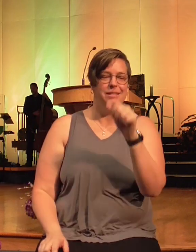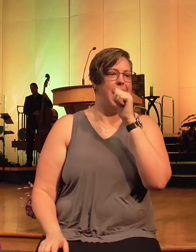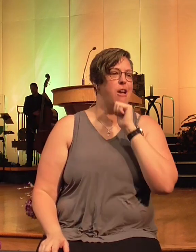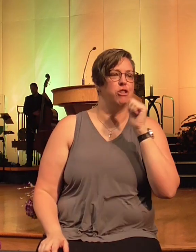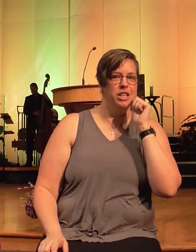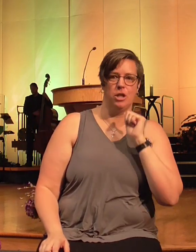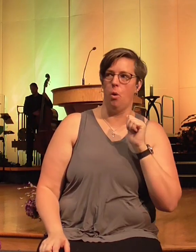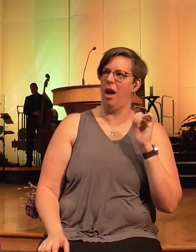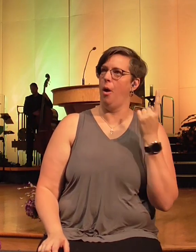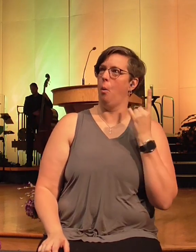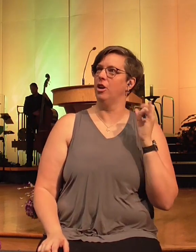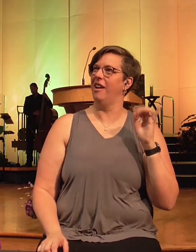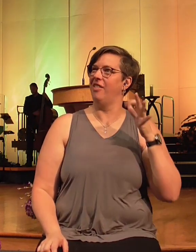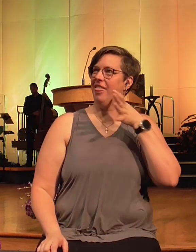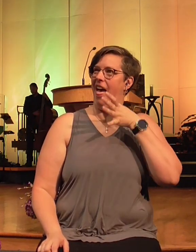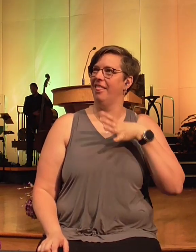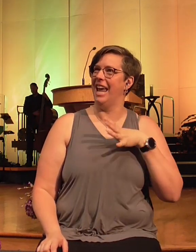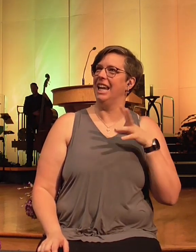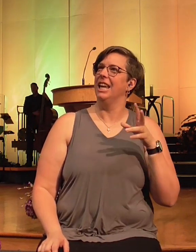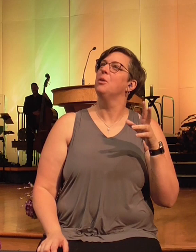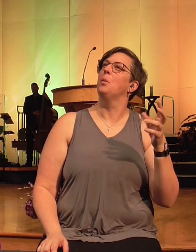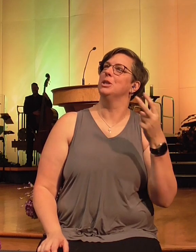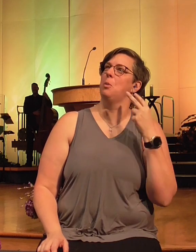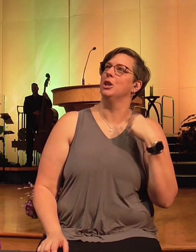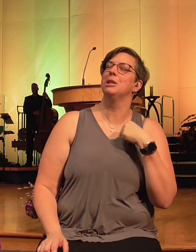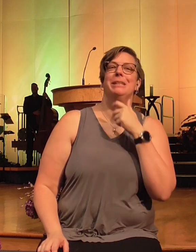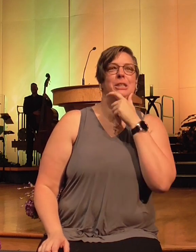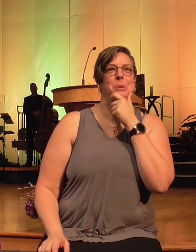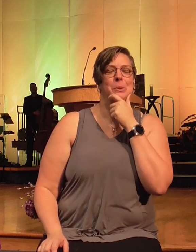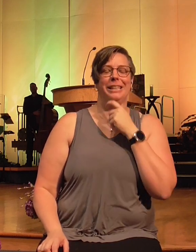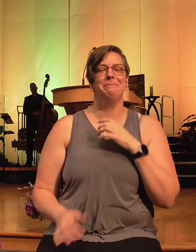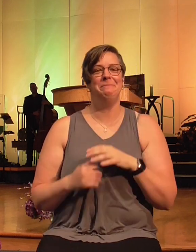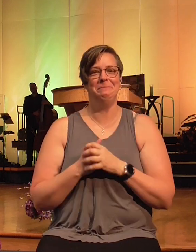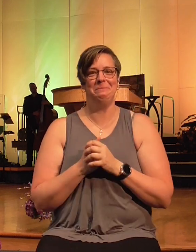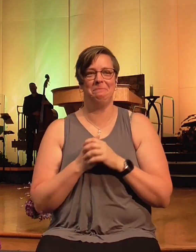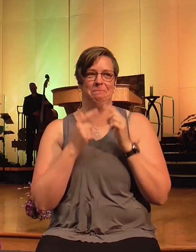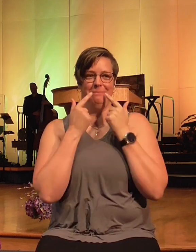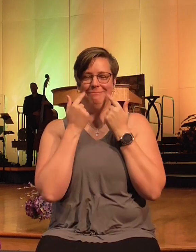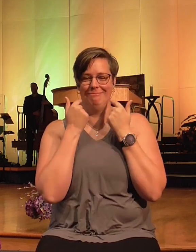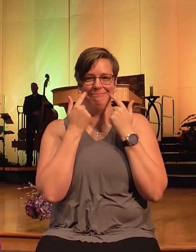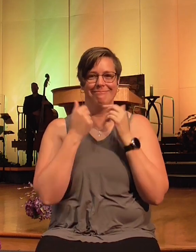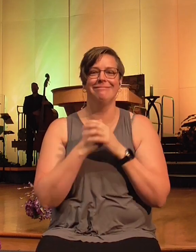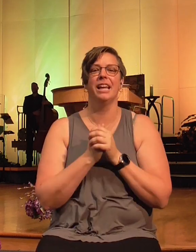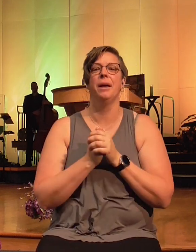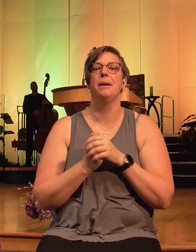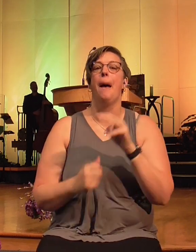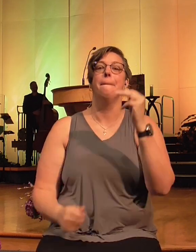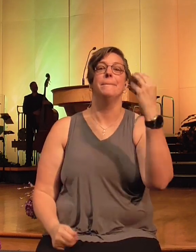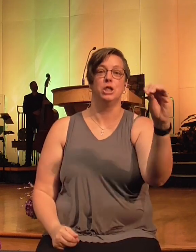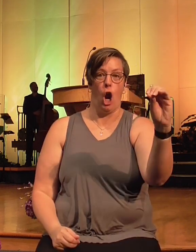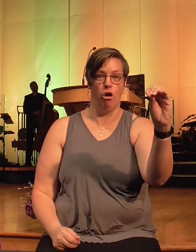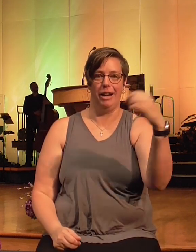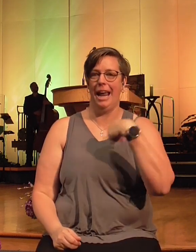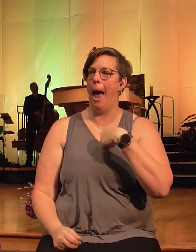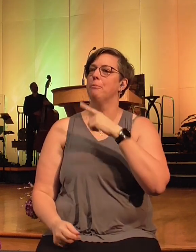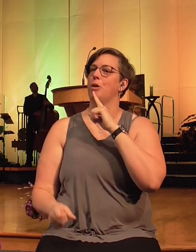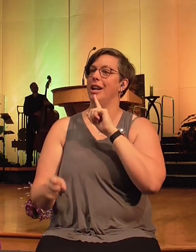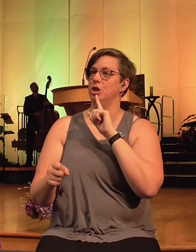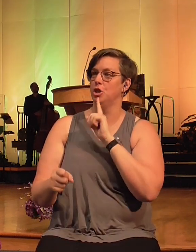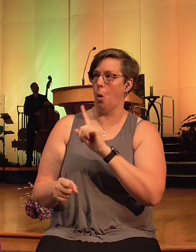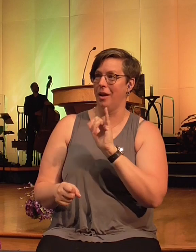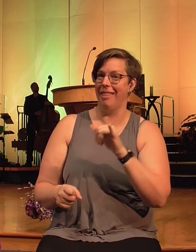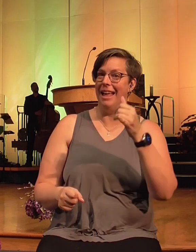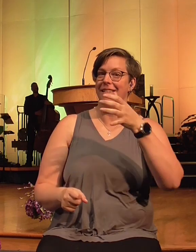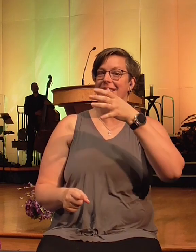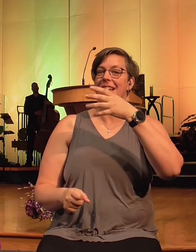Arizona. I wonder if that lady I talked about was watching. Missouri, which I'm pretty sure is